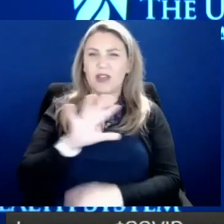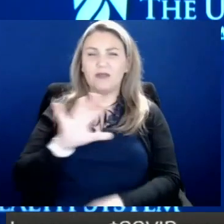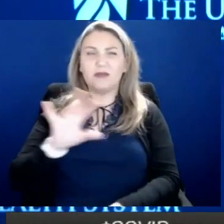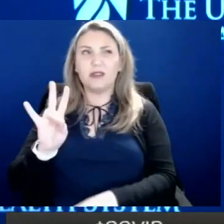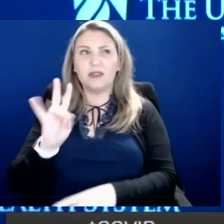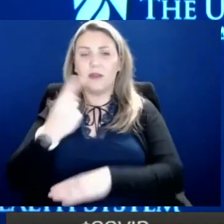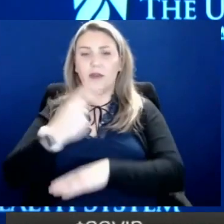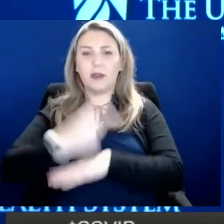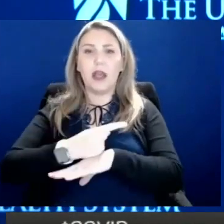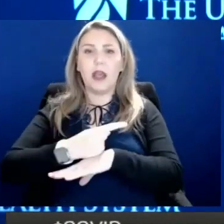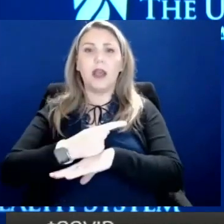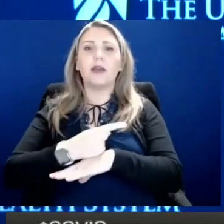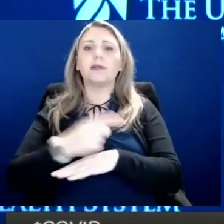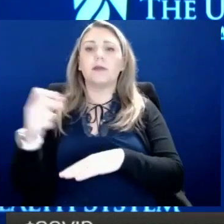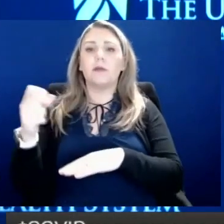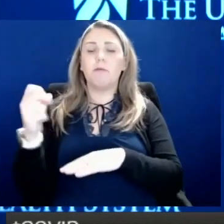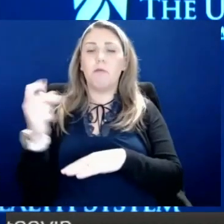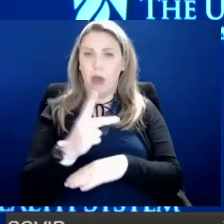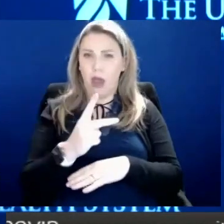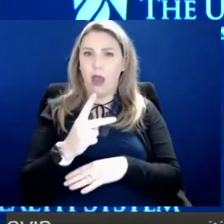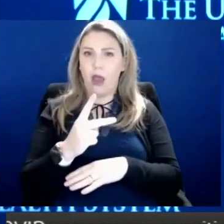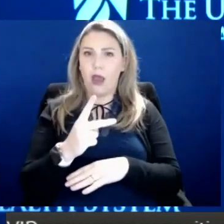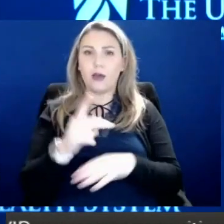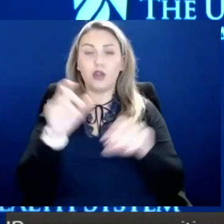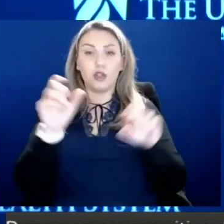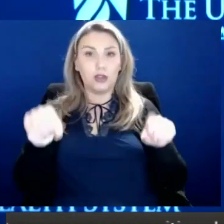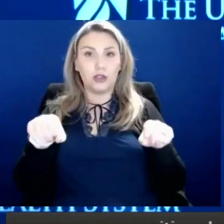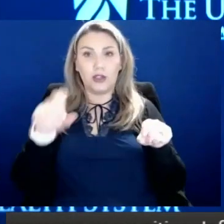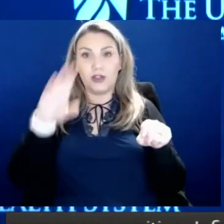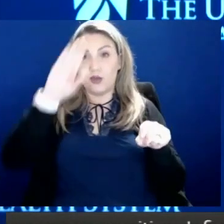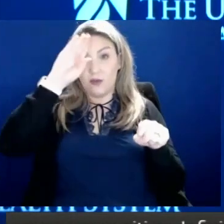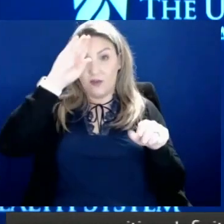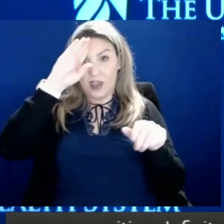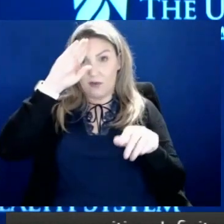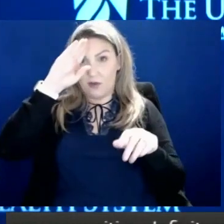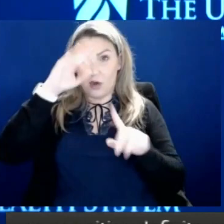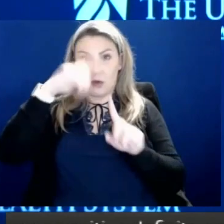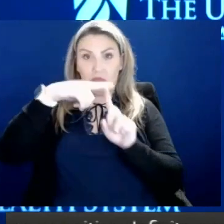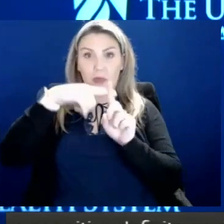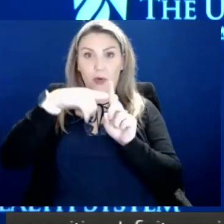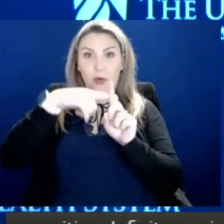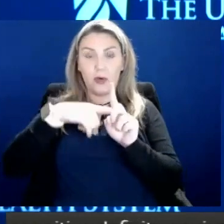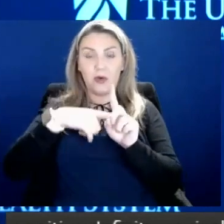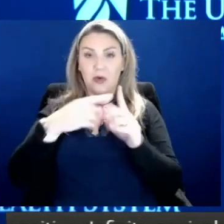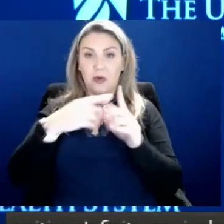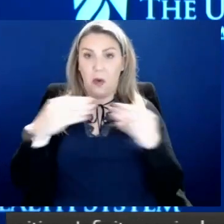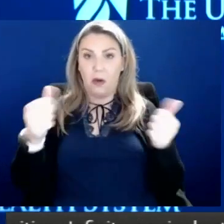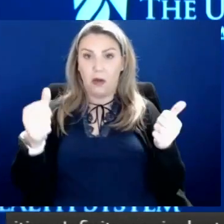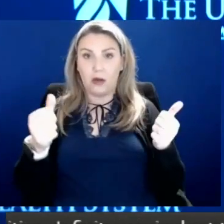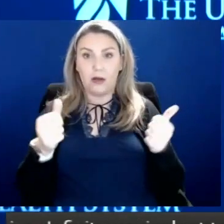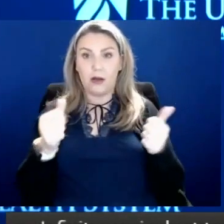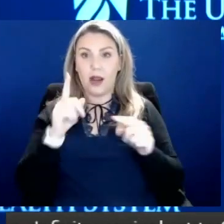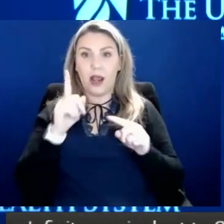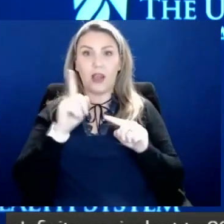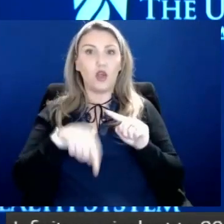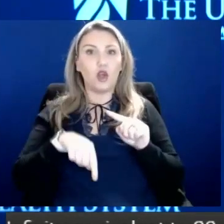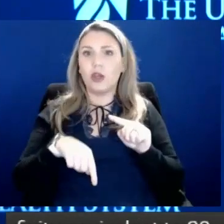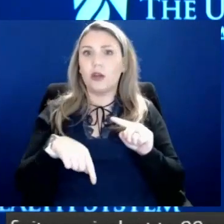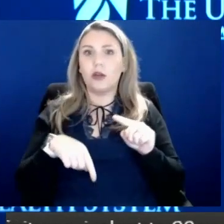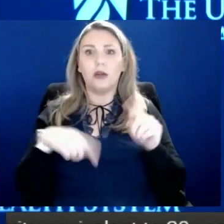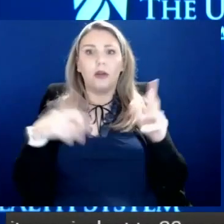but after the fever was gone, I could not get it together to